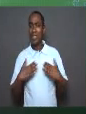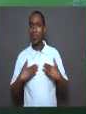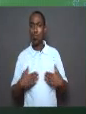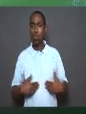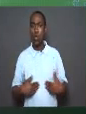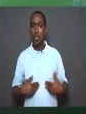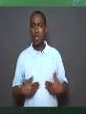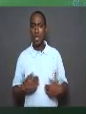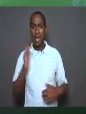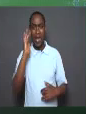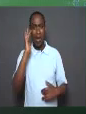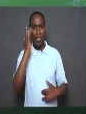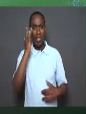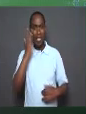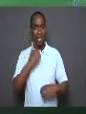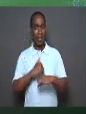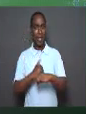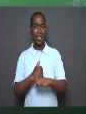the immune system.